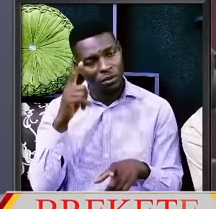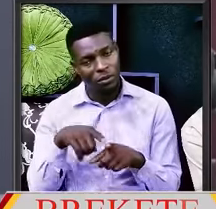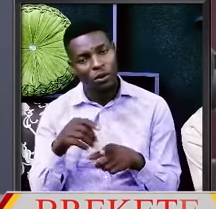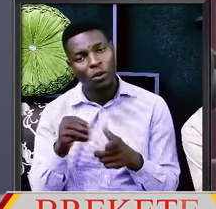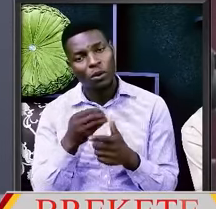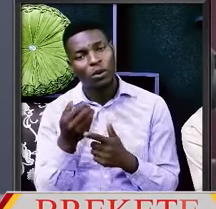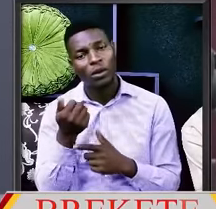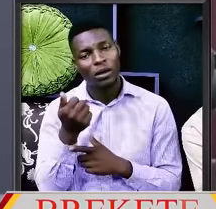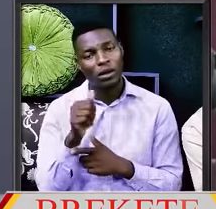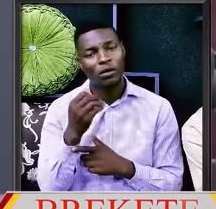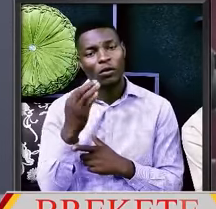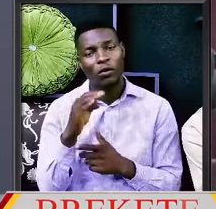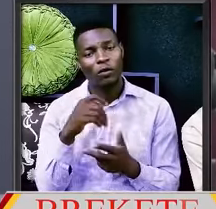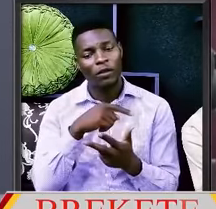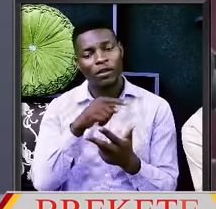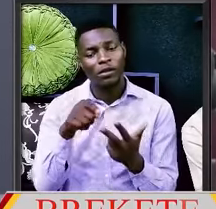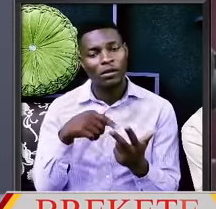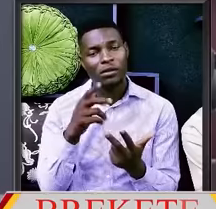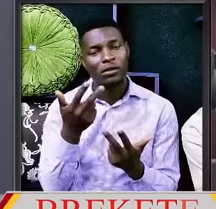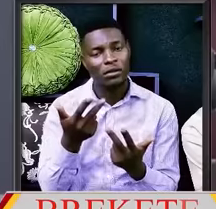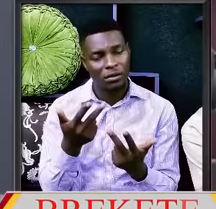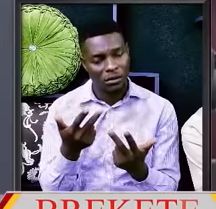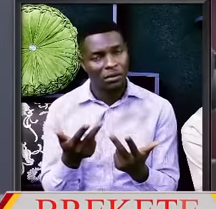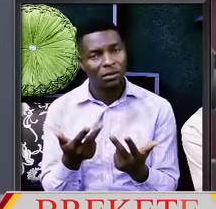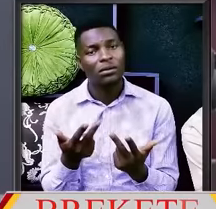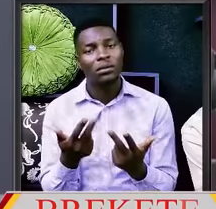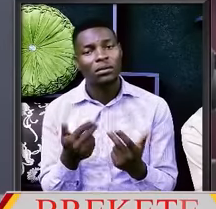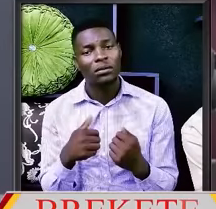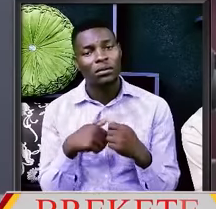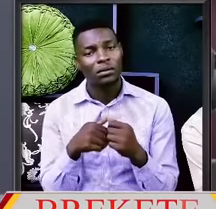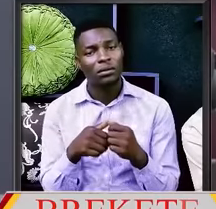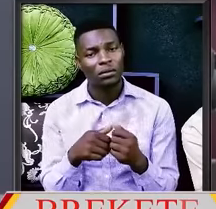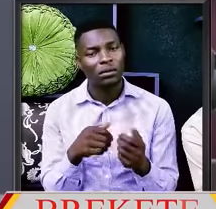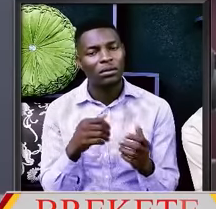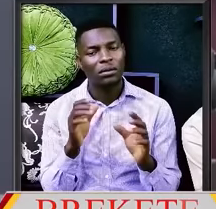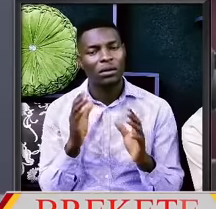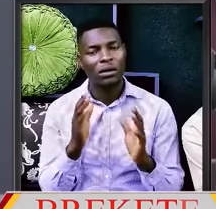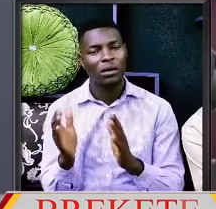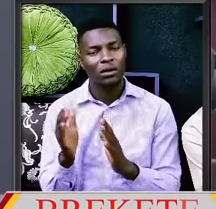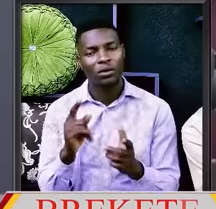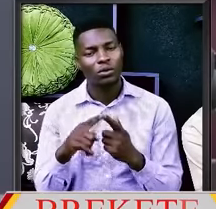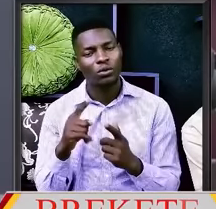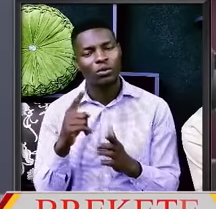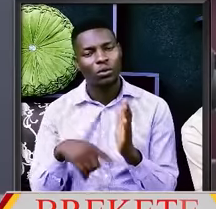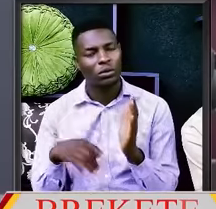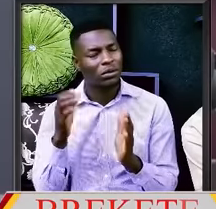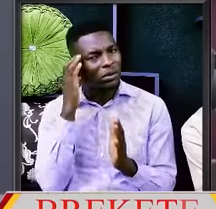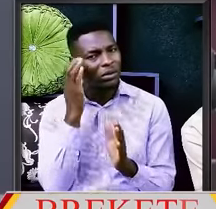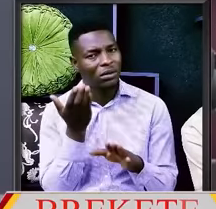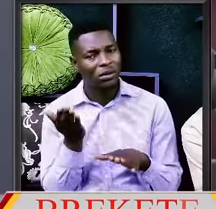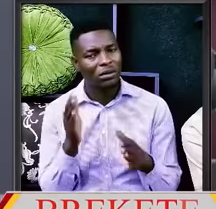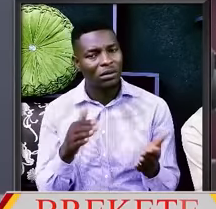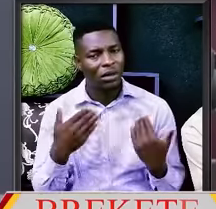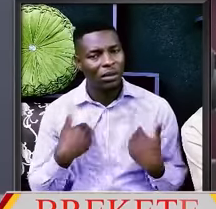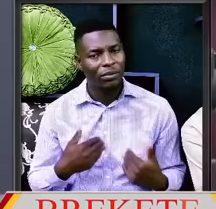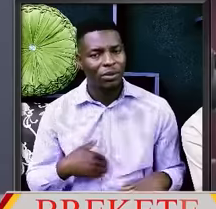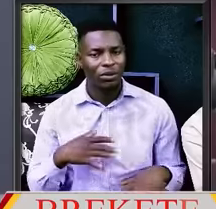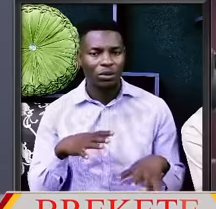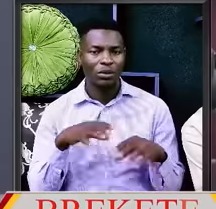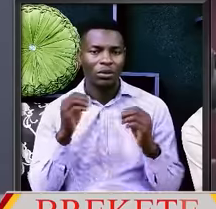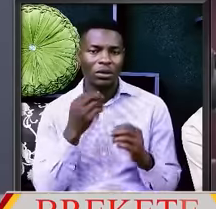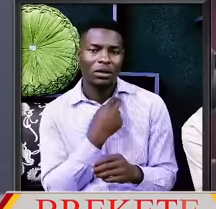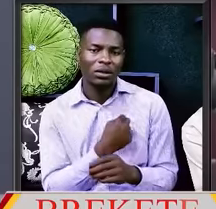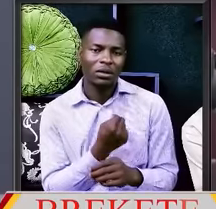three. Then way forward. Because according to what we heard, his dead body was taken to